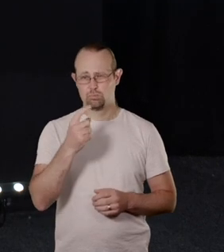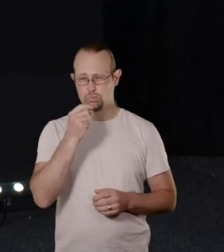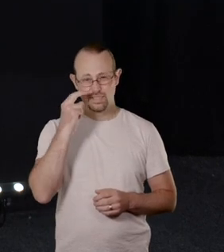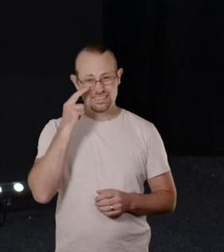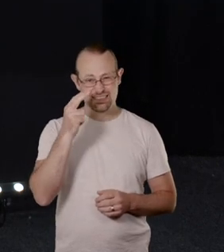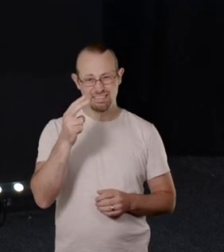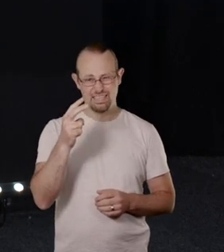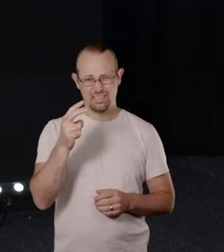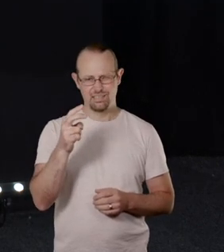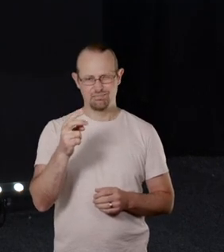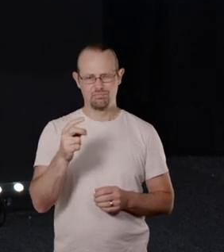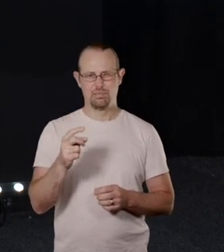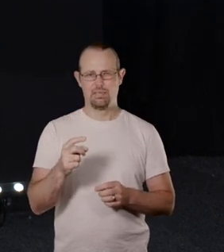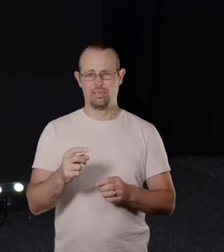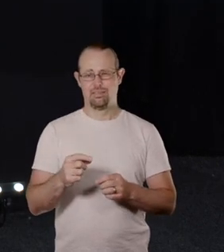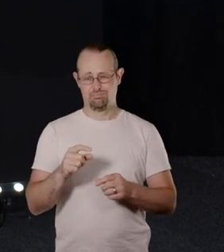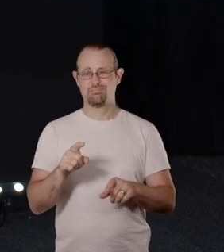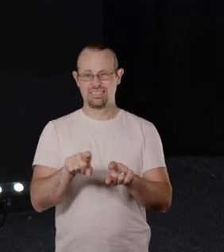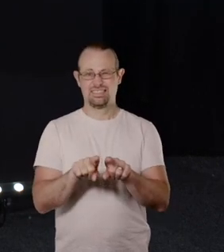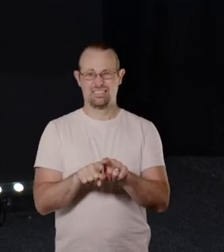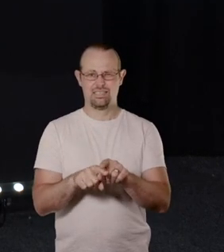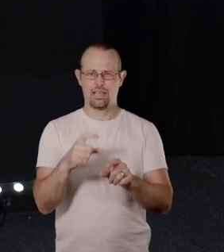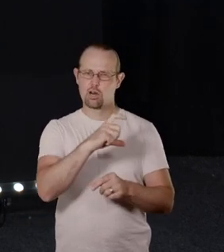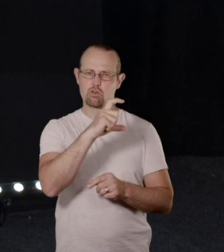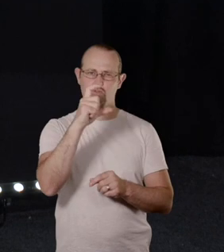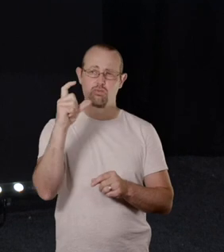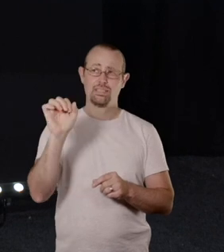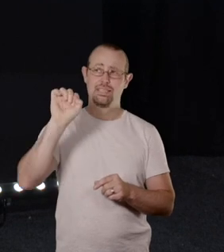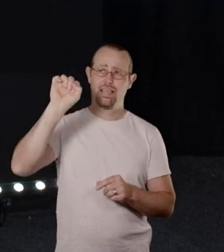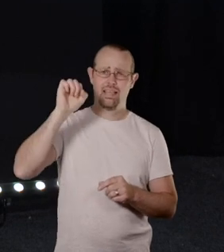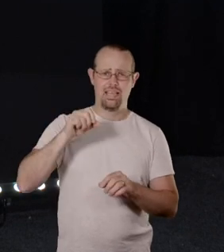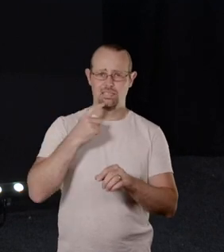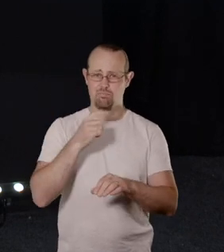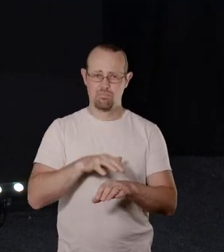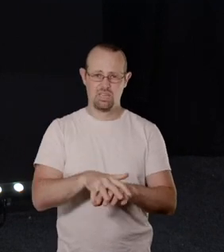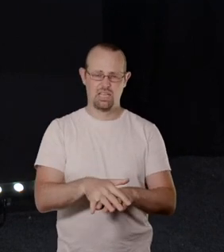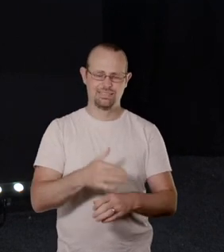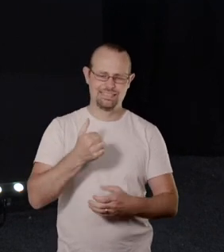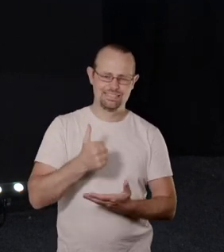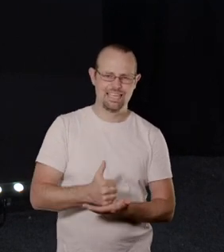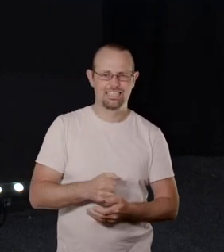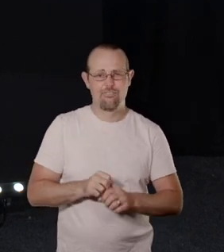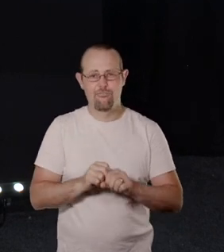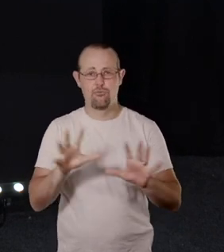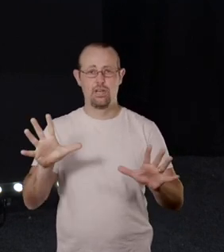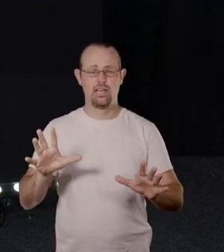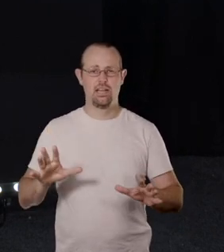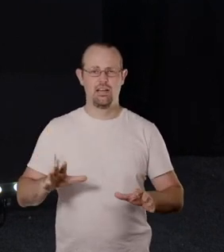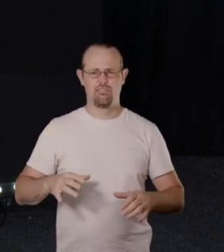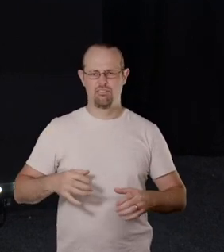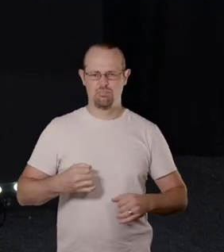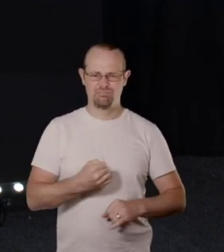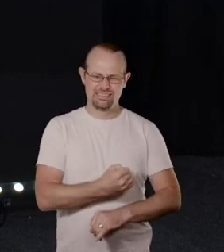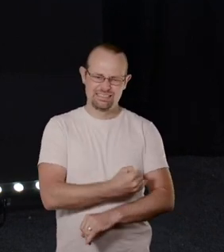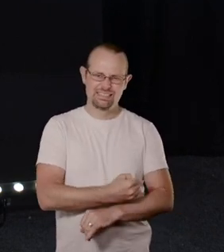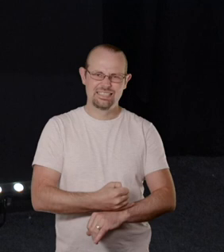blood was shed to give us new life, to bring us protection, to set us free from sickness and fears and doubts. And in